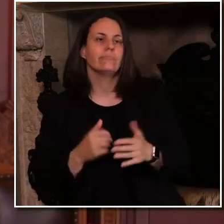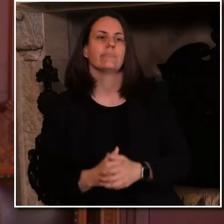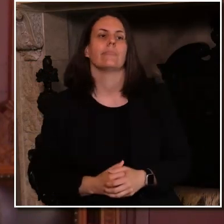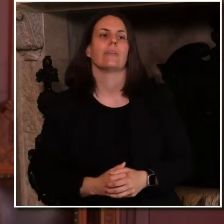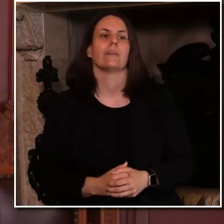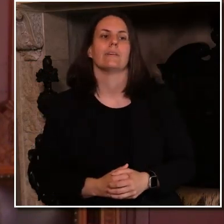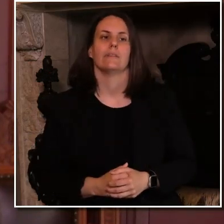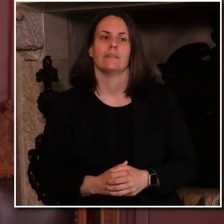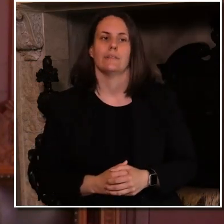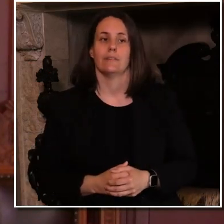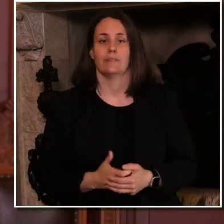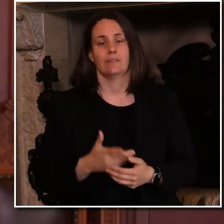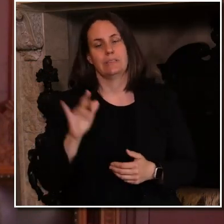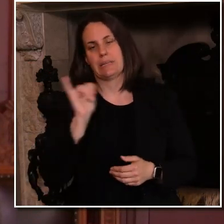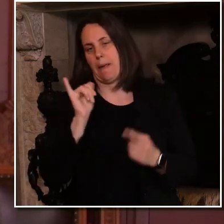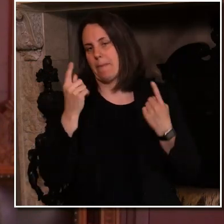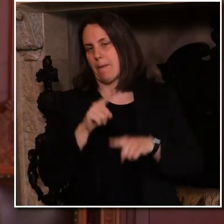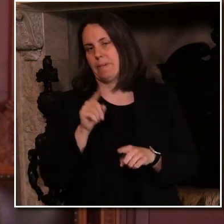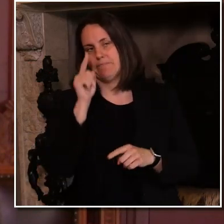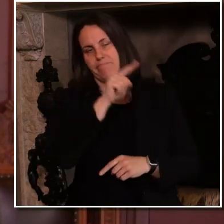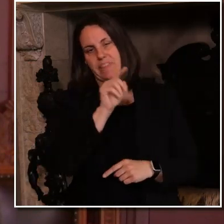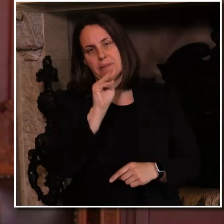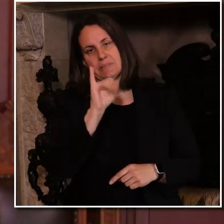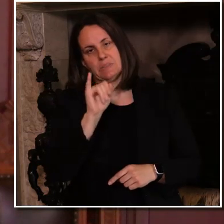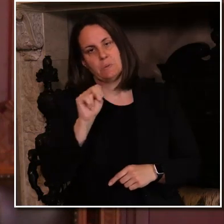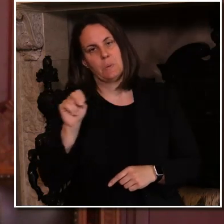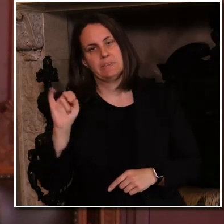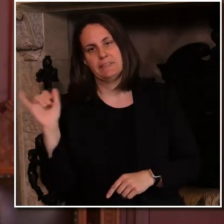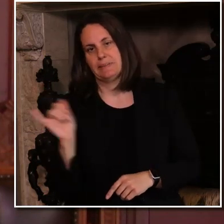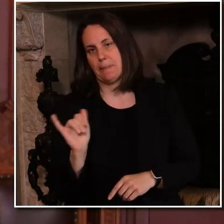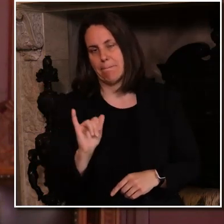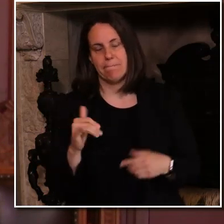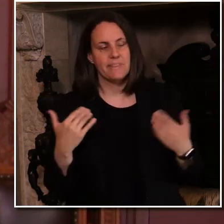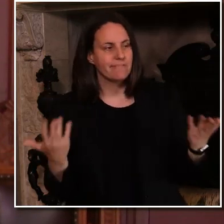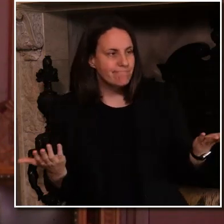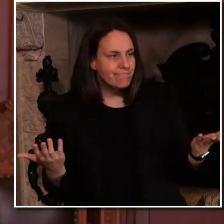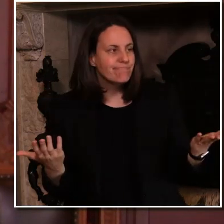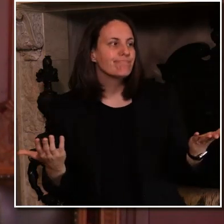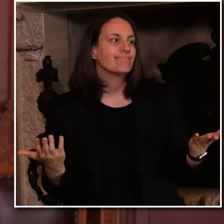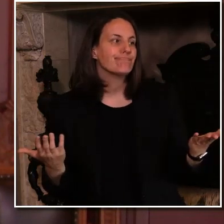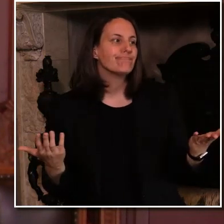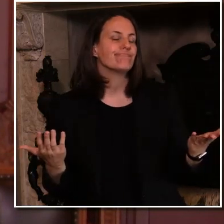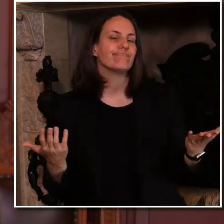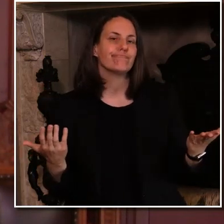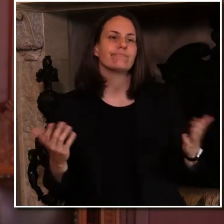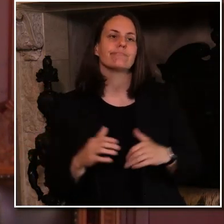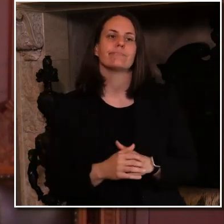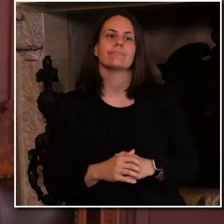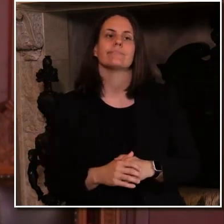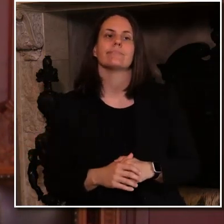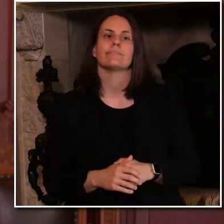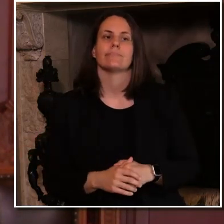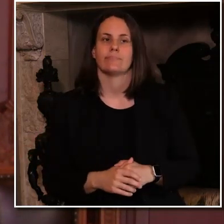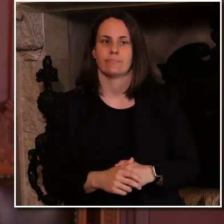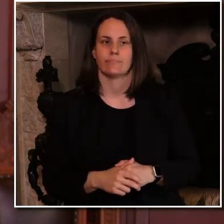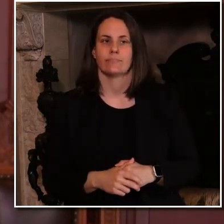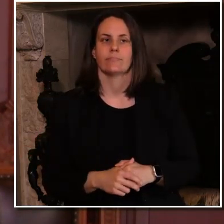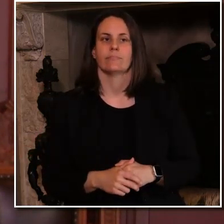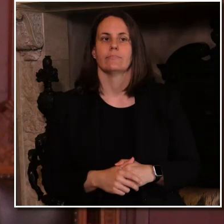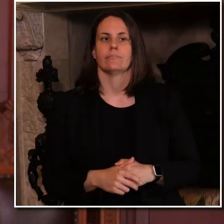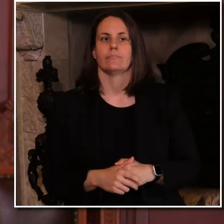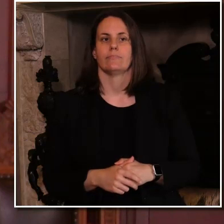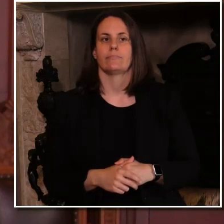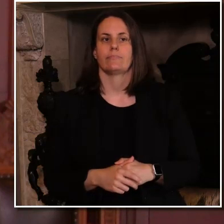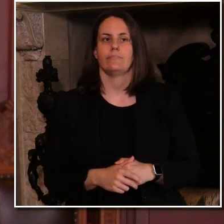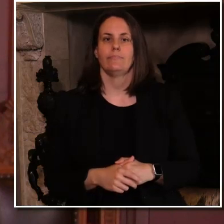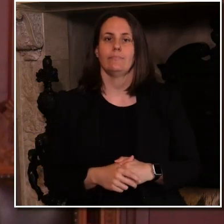that happen. I don't think running the Supreme Court is necessarily the best way to resolve these problems, but that's where we're at, and I believe we can win